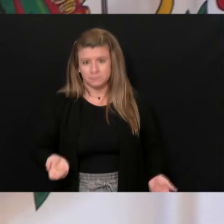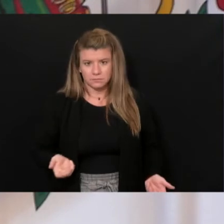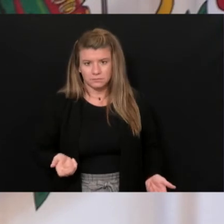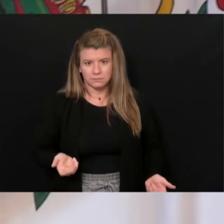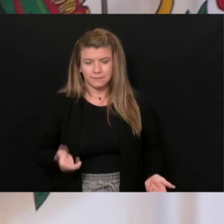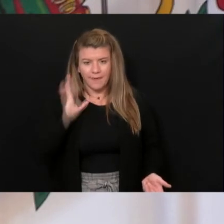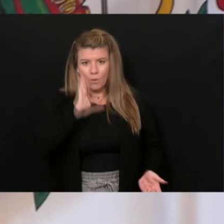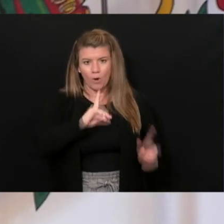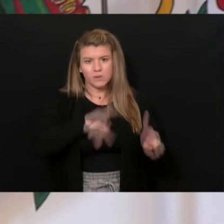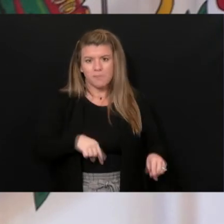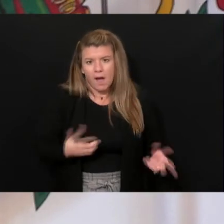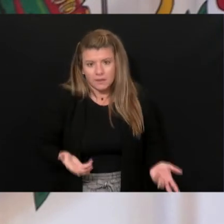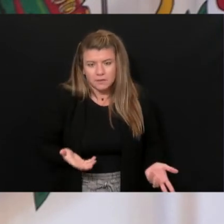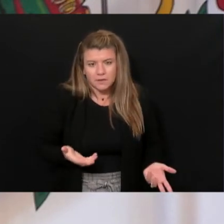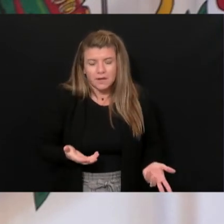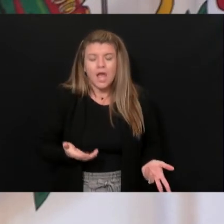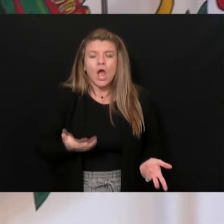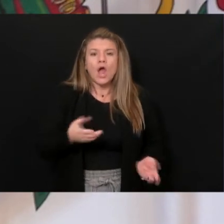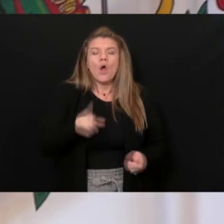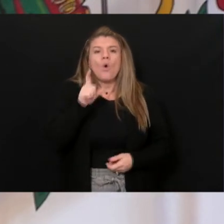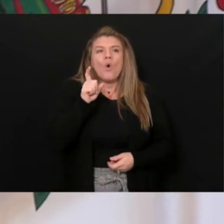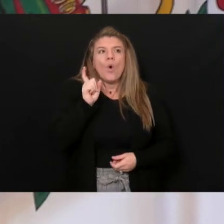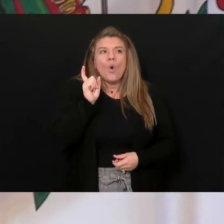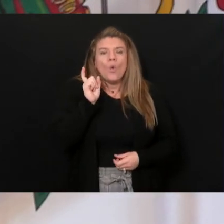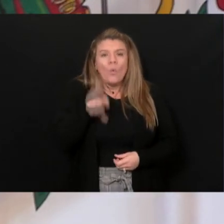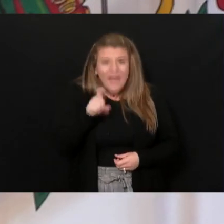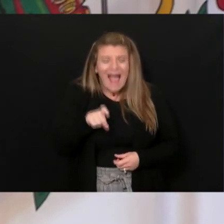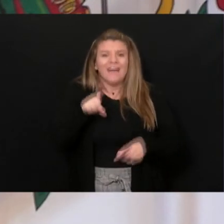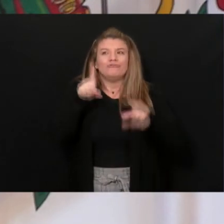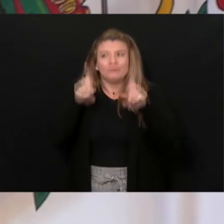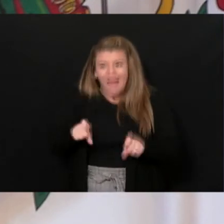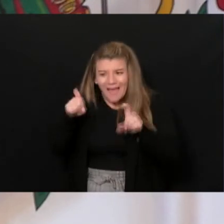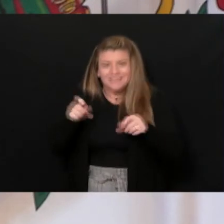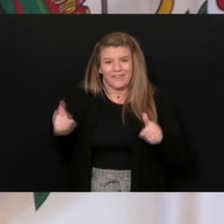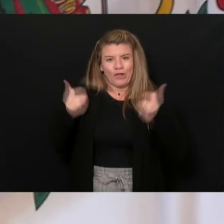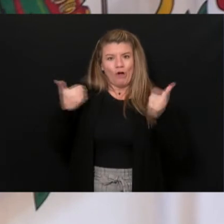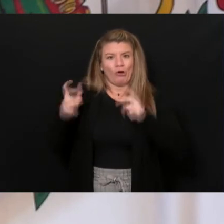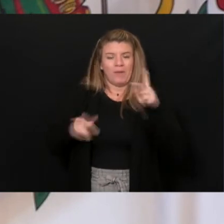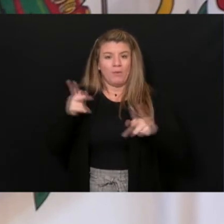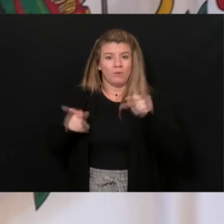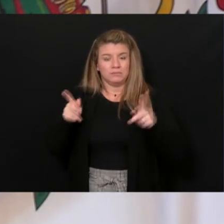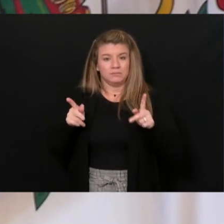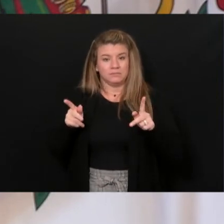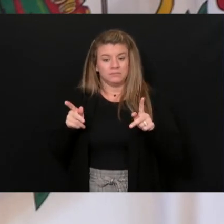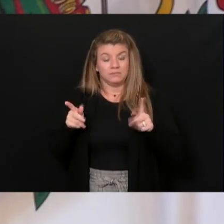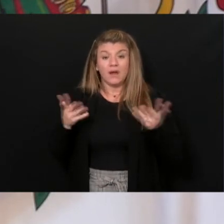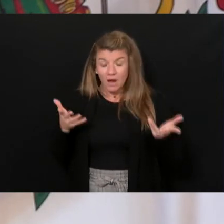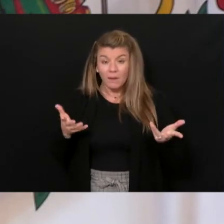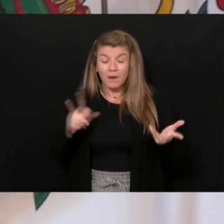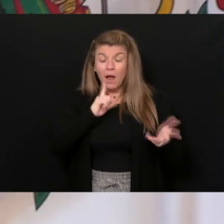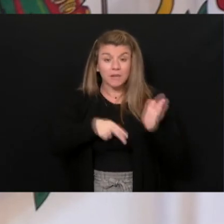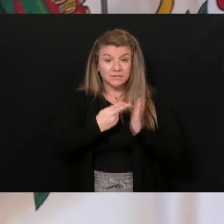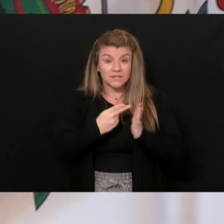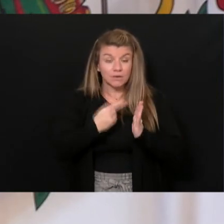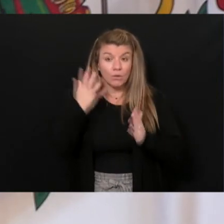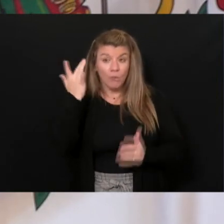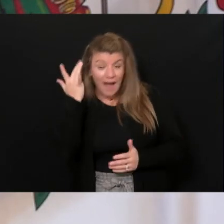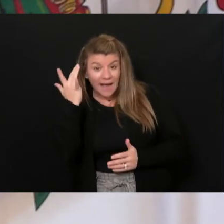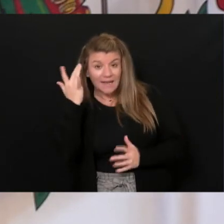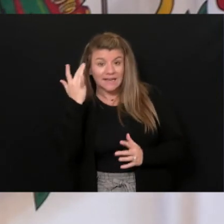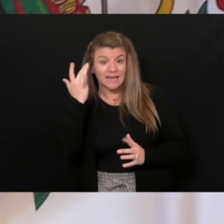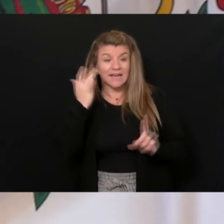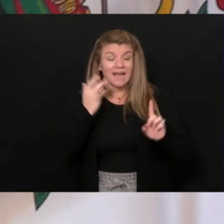going to respond. We've got to be able to test the younger people. because for all practical purposes, the older people